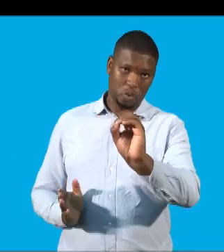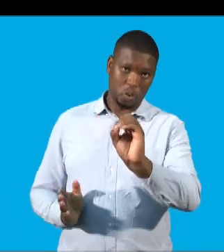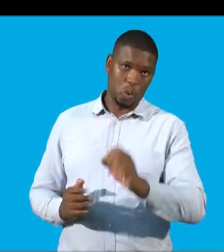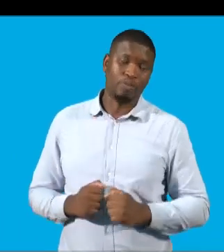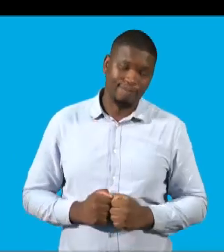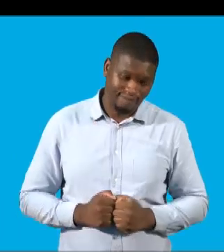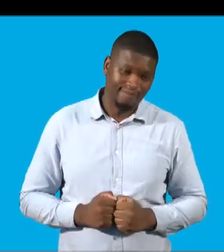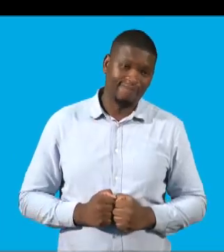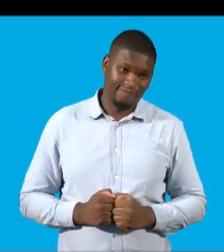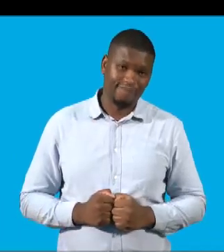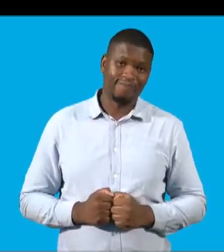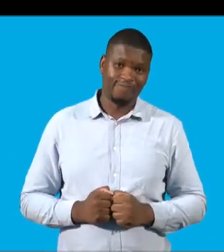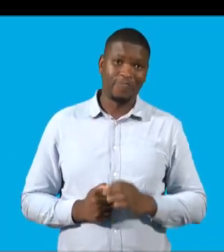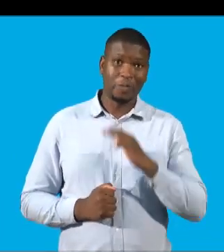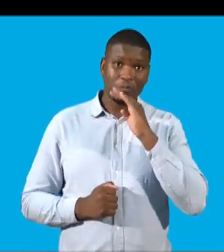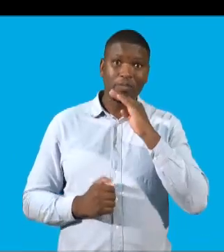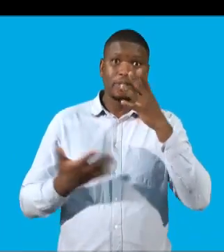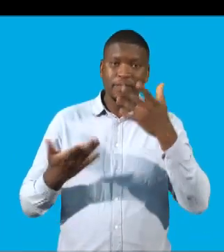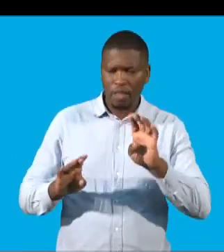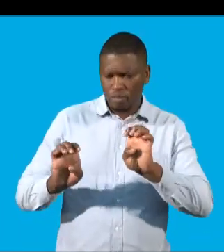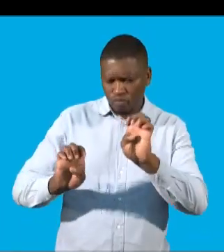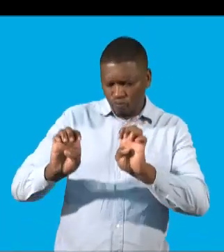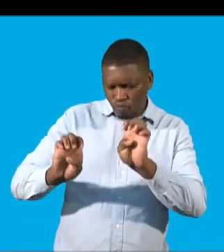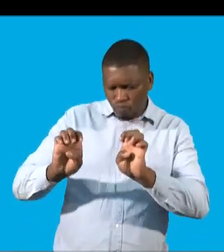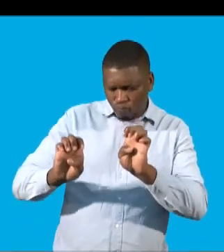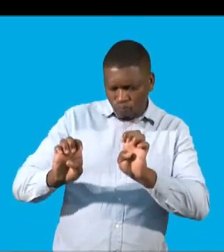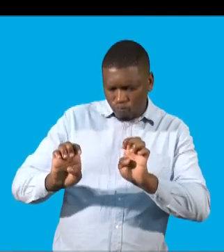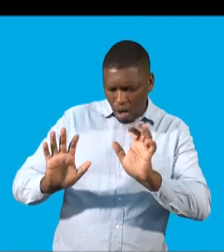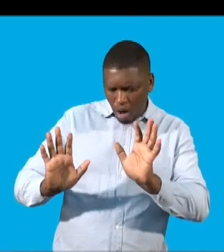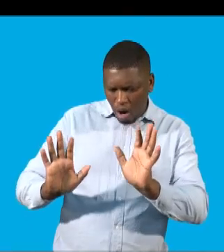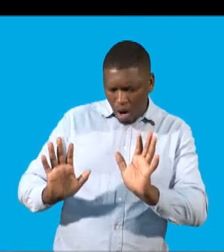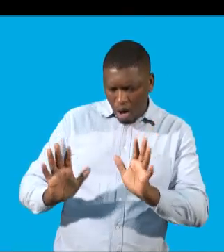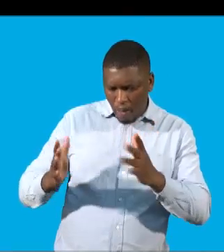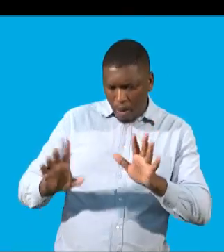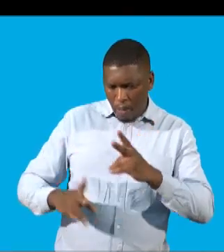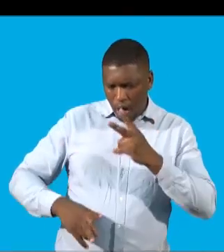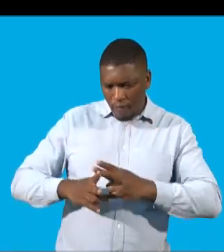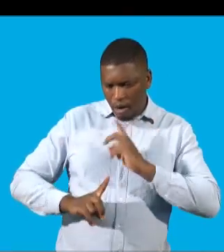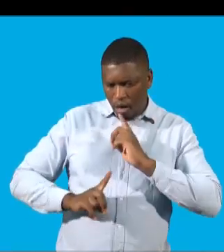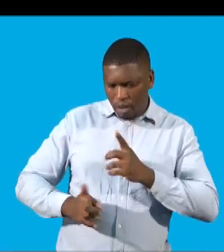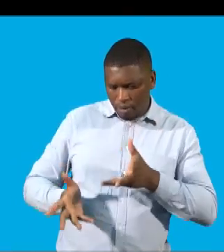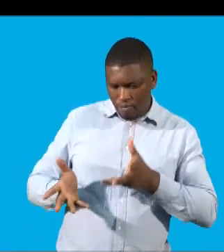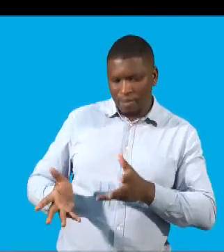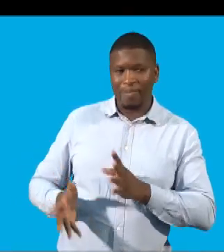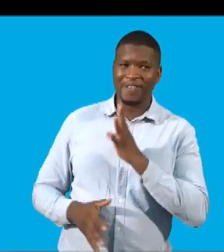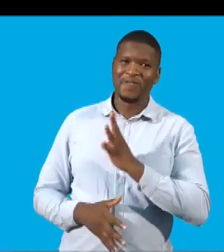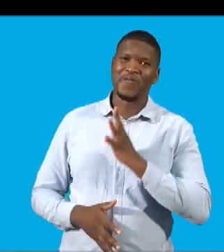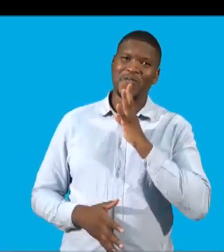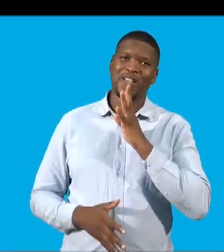4,690. So it means that we've evaluated the sigma notation, and the sum of these terms is